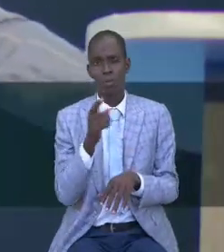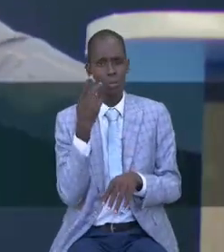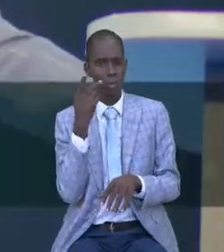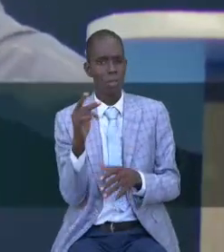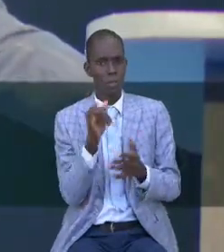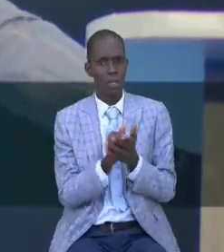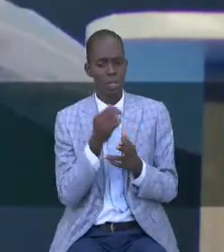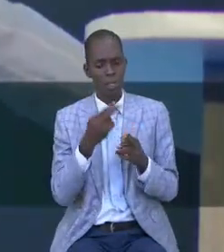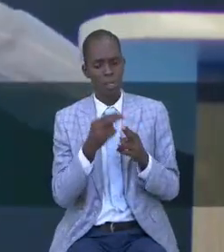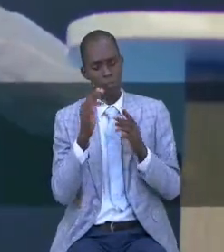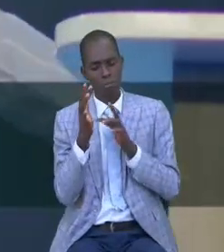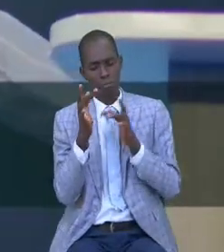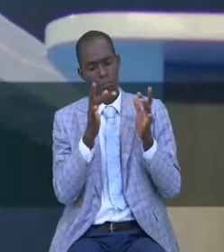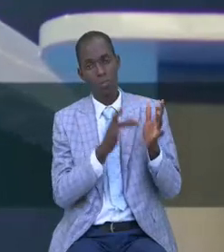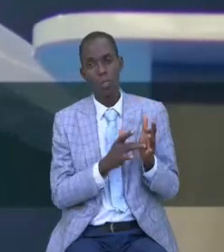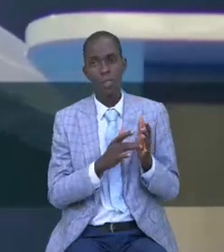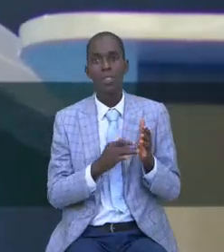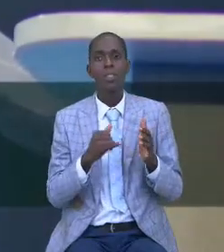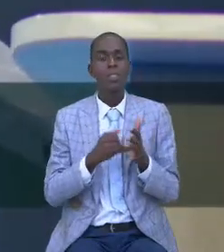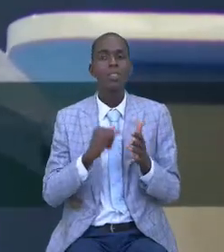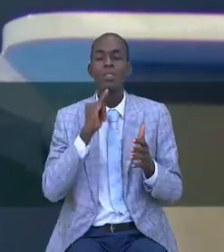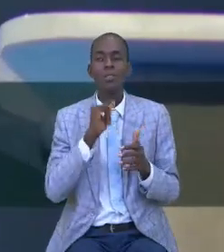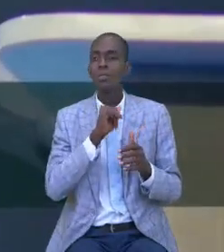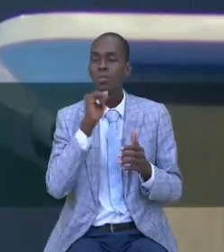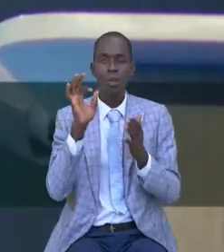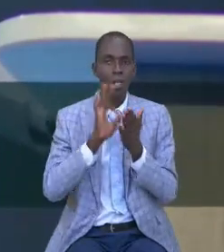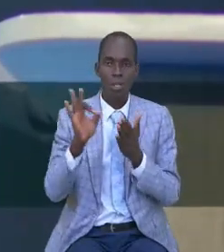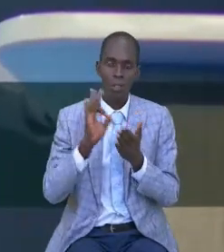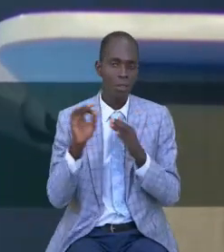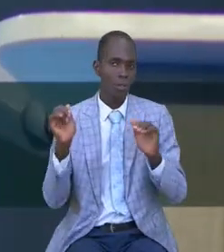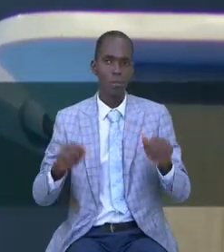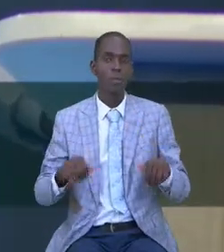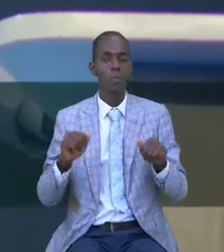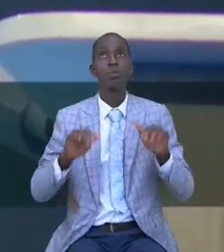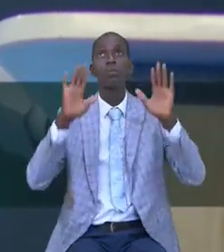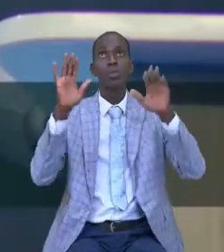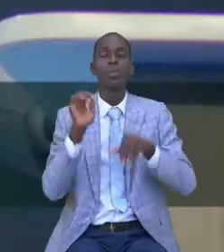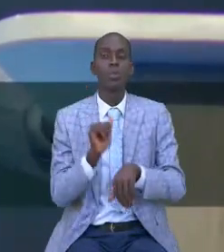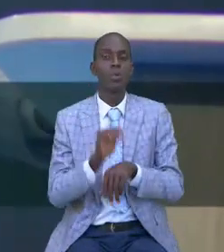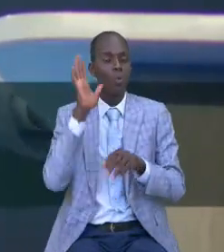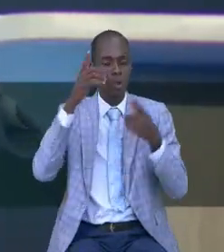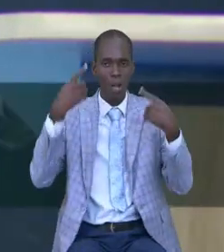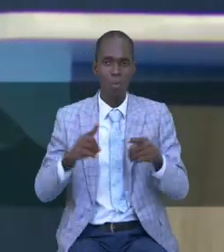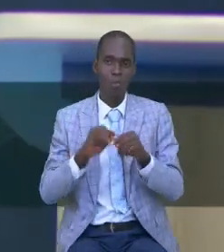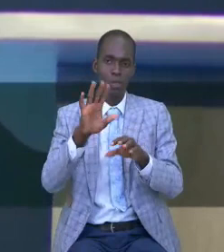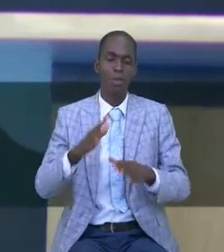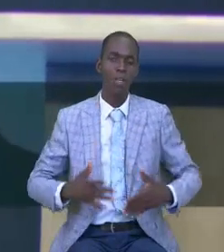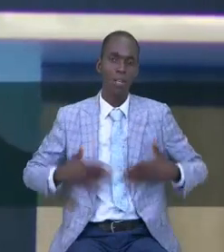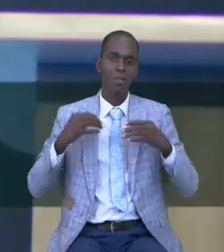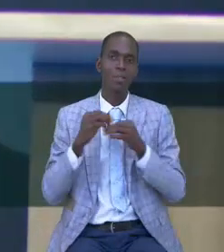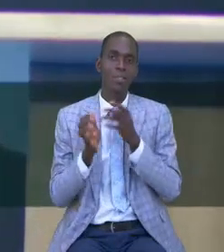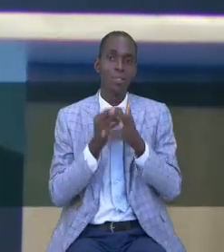that name, numberless, innumerable, uncountable miracles will begin to happen in your life.